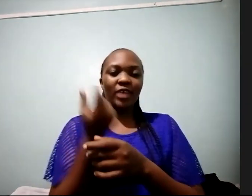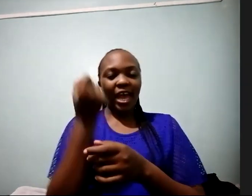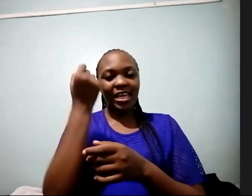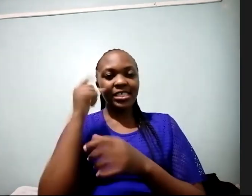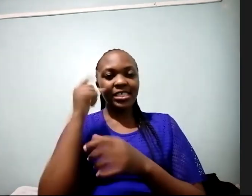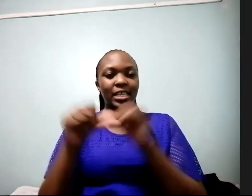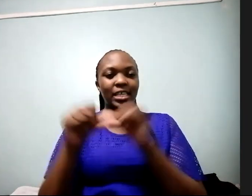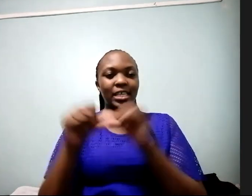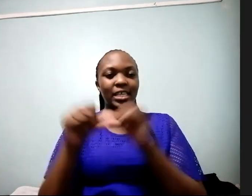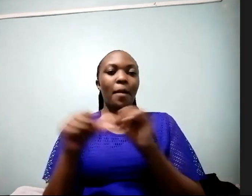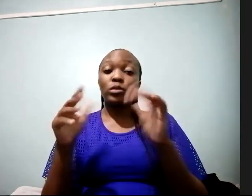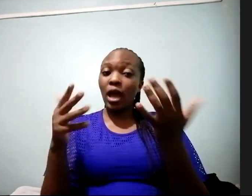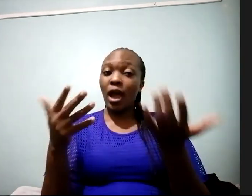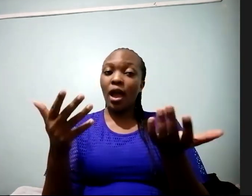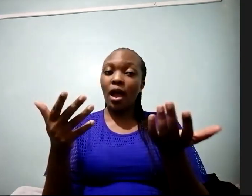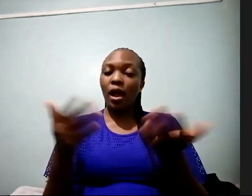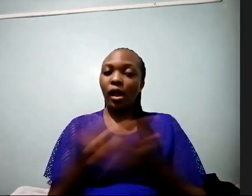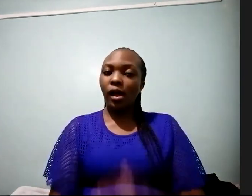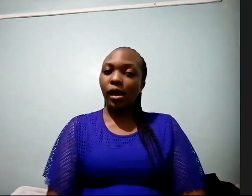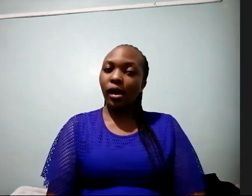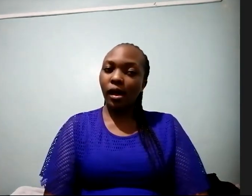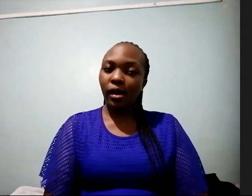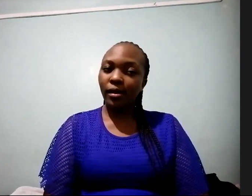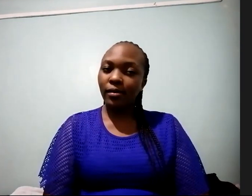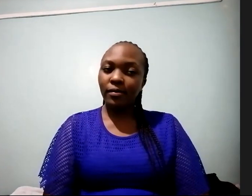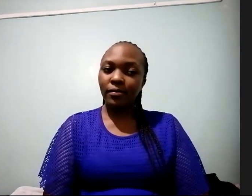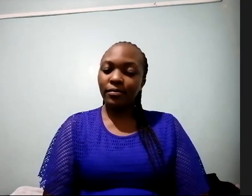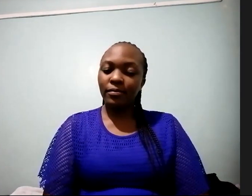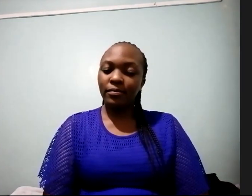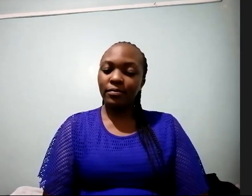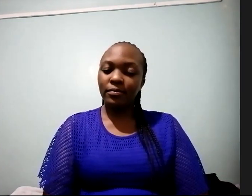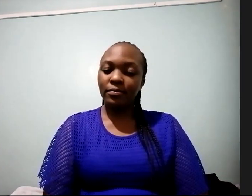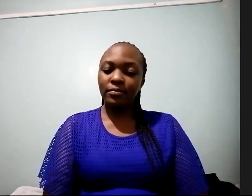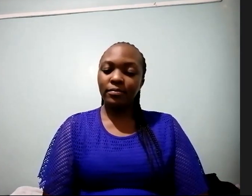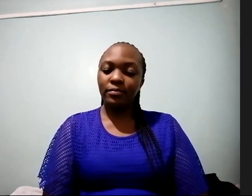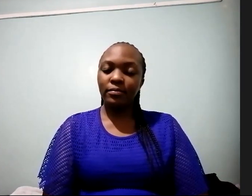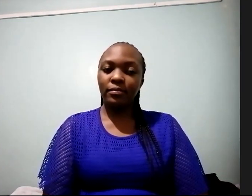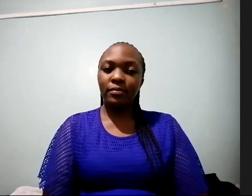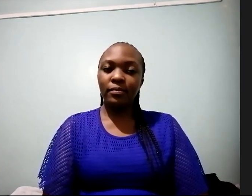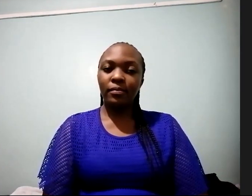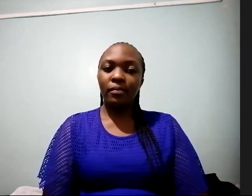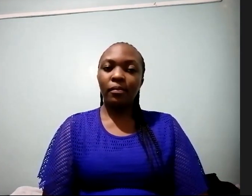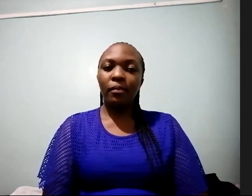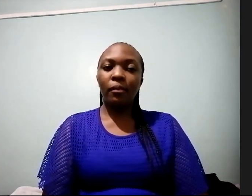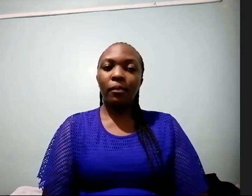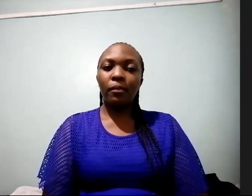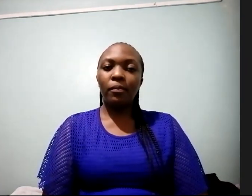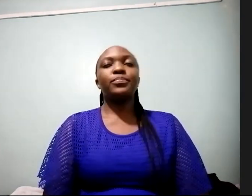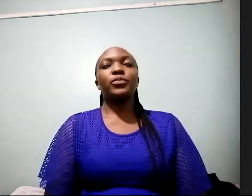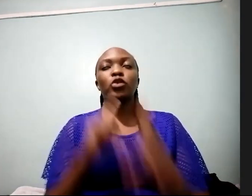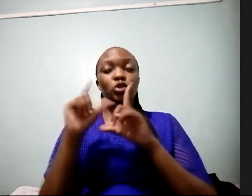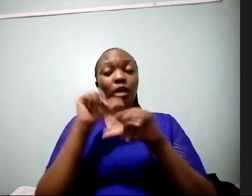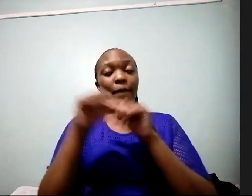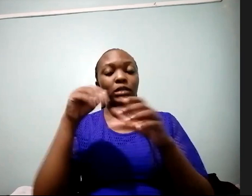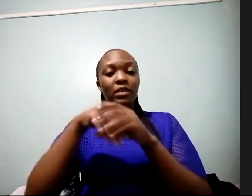the. Joseph, I'm trying to connect where we lost each other so that I can start from there. Okay, we were on the investment plan on how to continue saving. That's